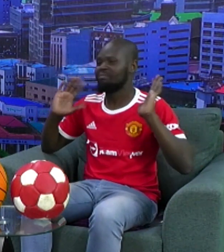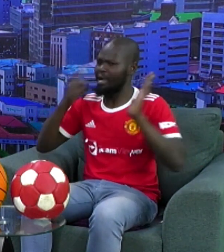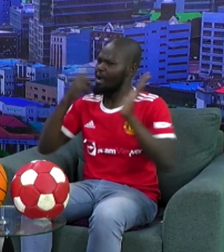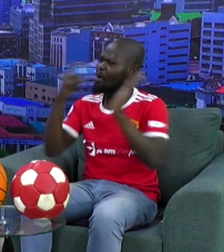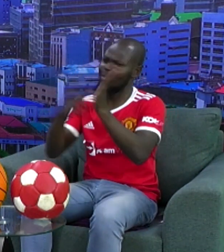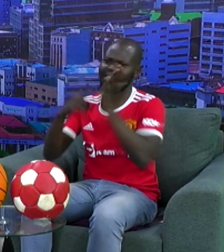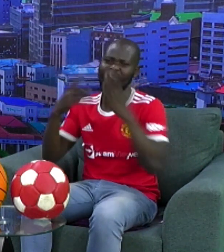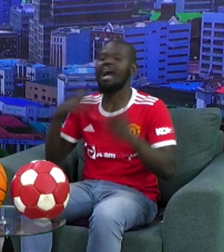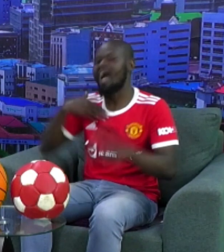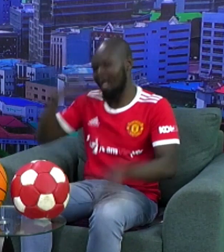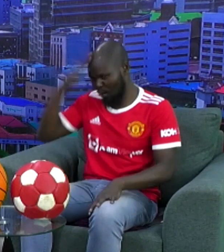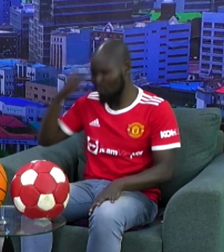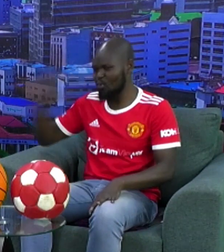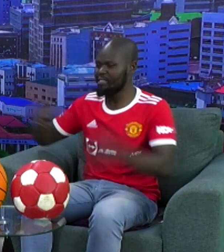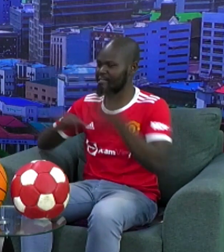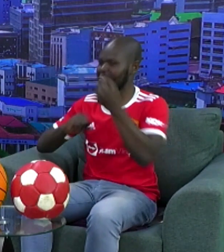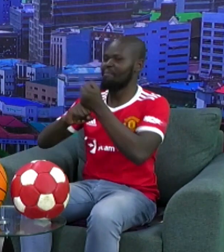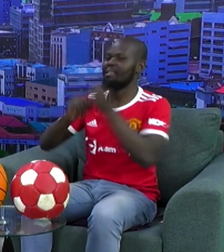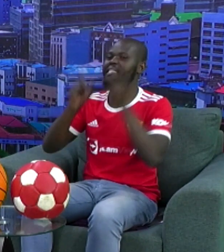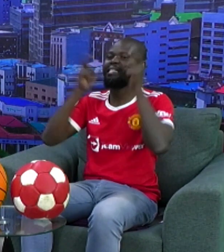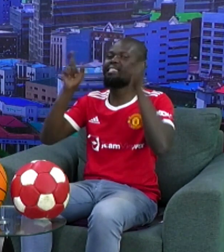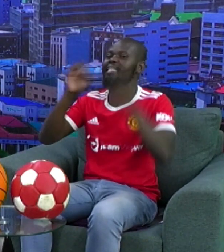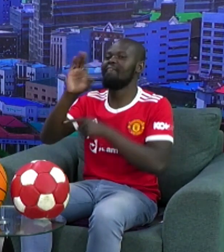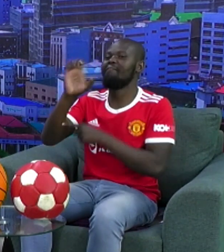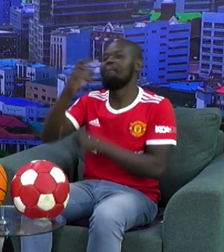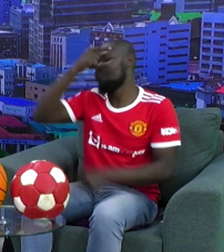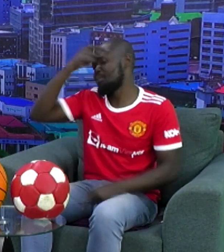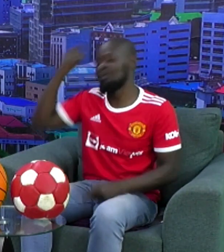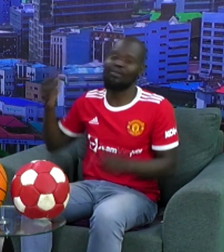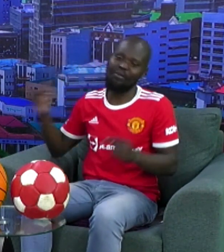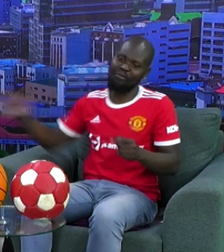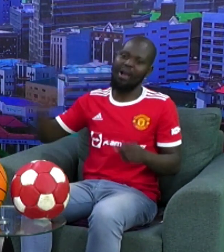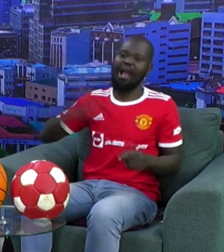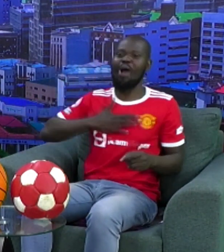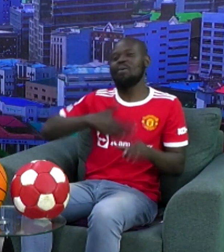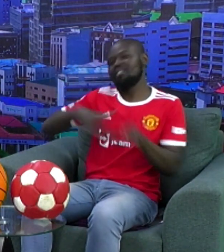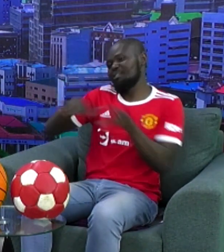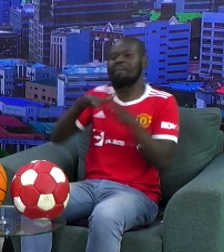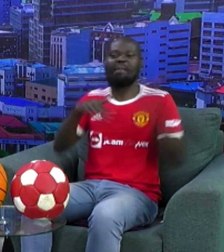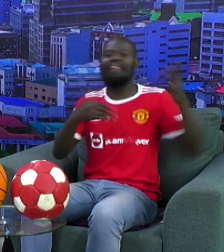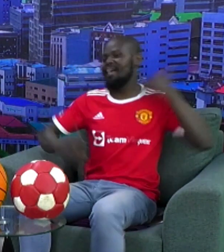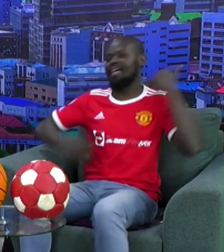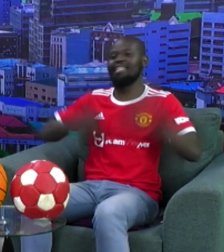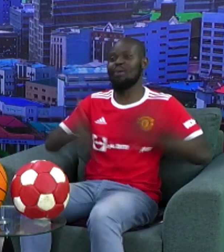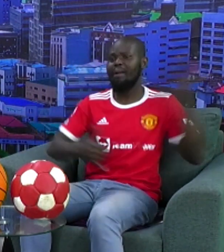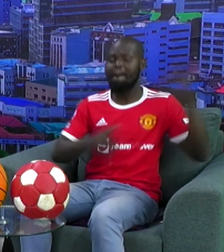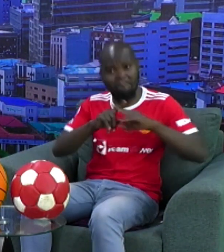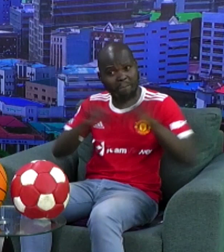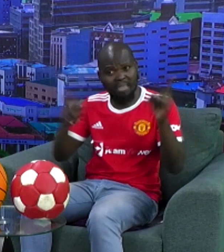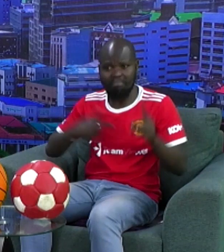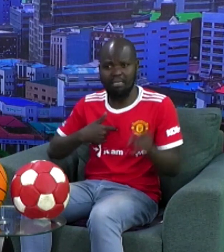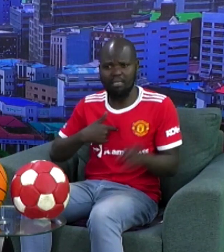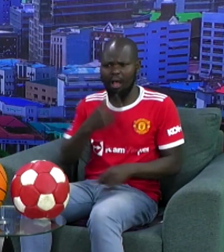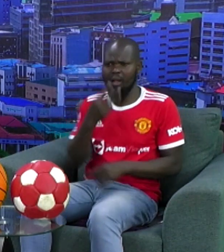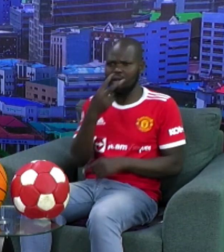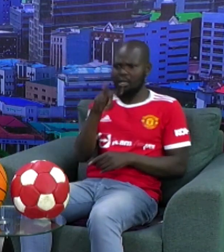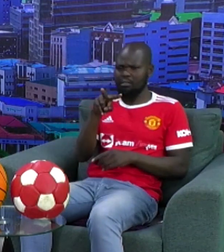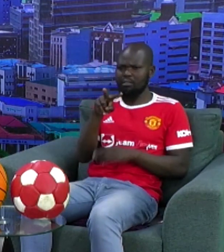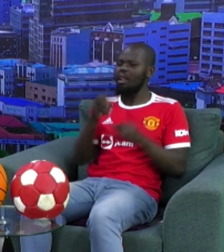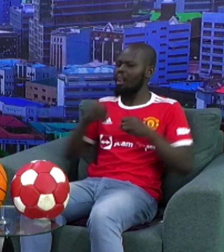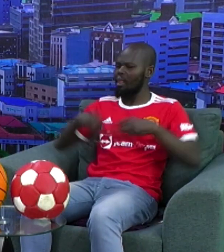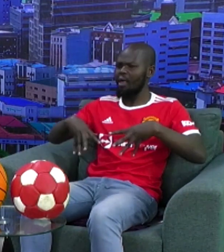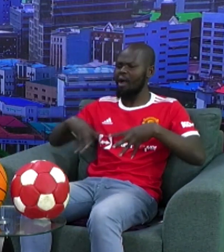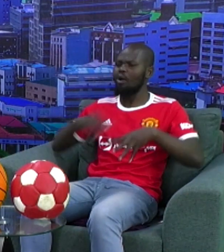recognized that. Because I know you support Tusker FC because you are a member. You